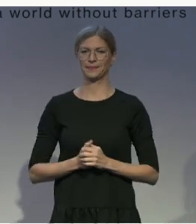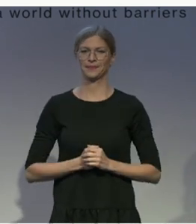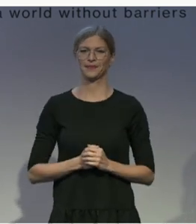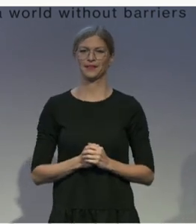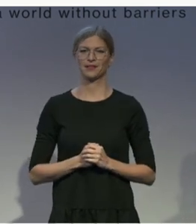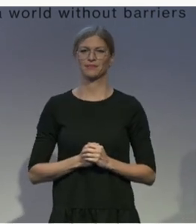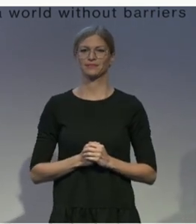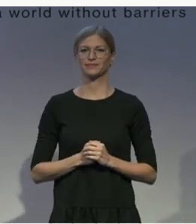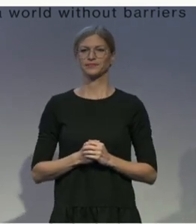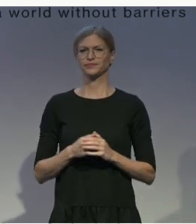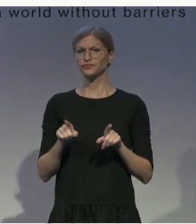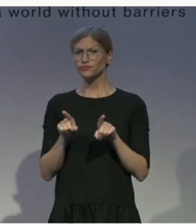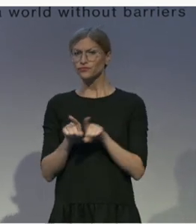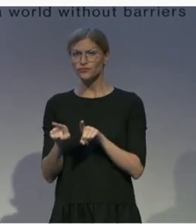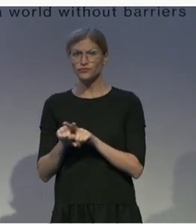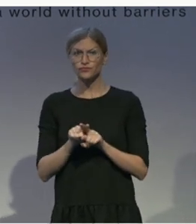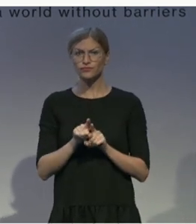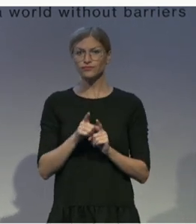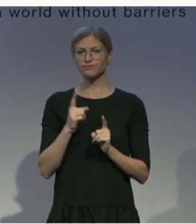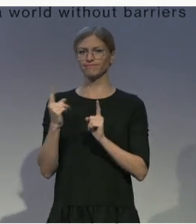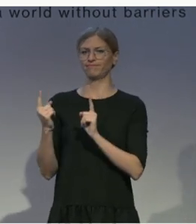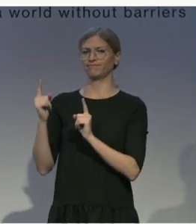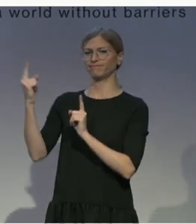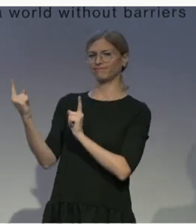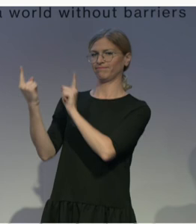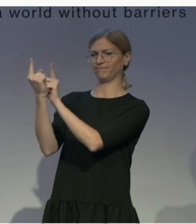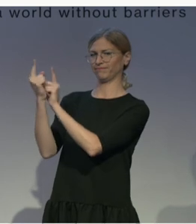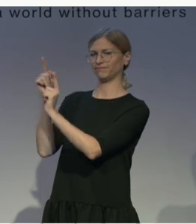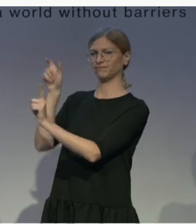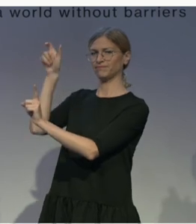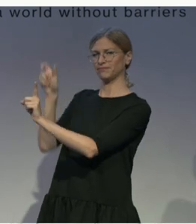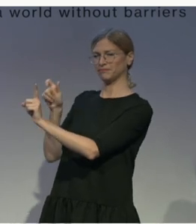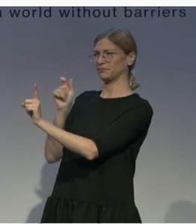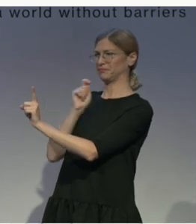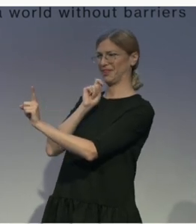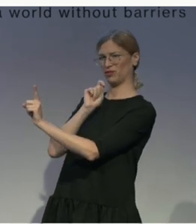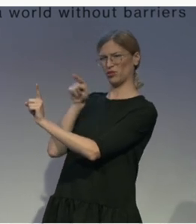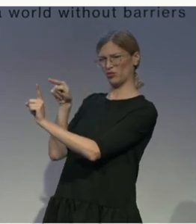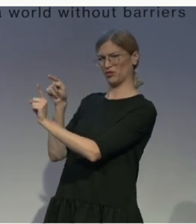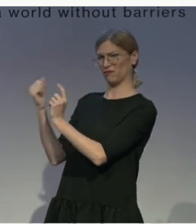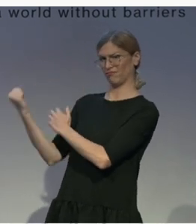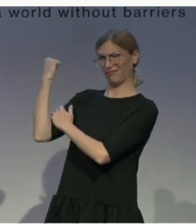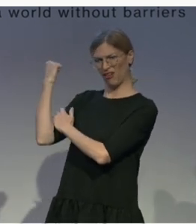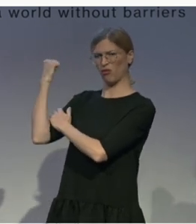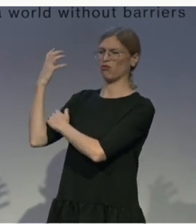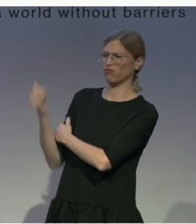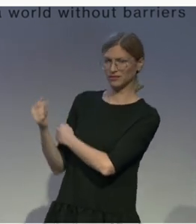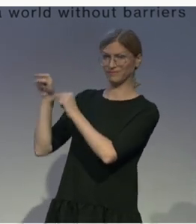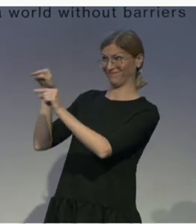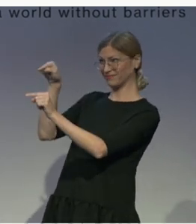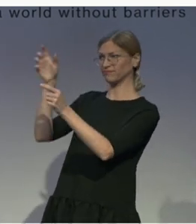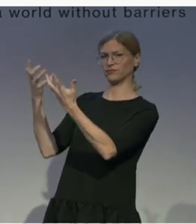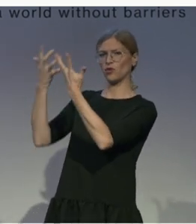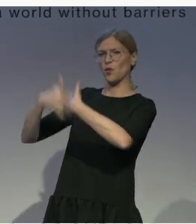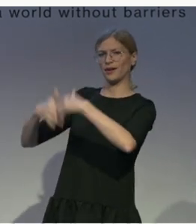where we target the so-called micro and weak organizations to create the civil society for people with disabilities, because it doesn't come